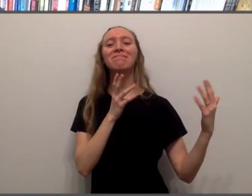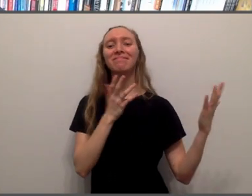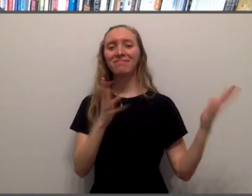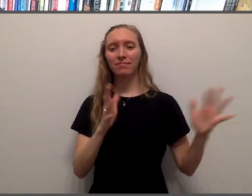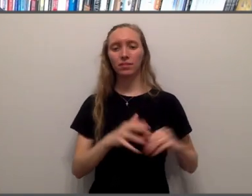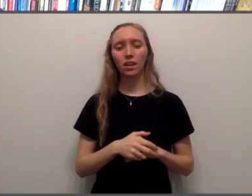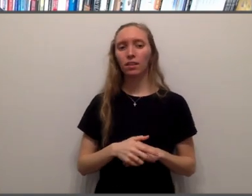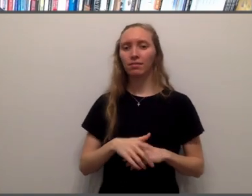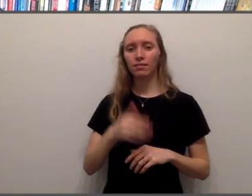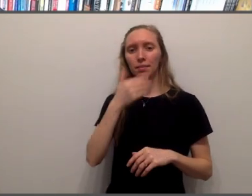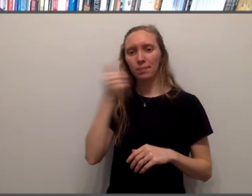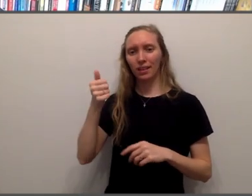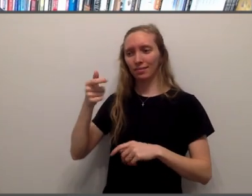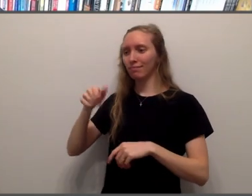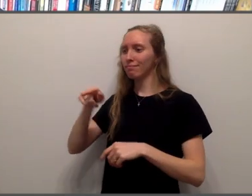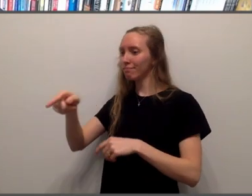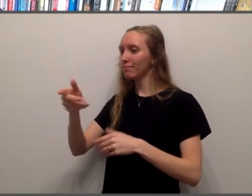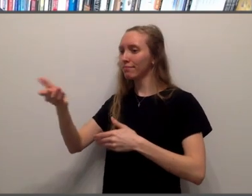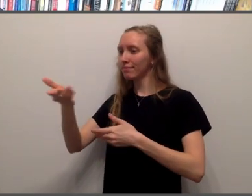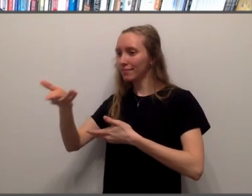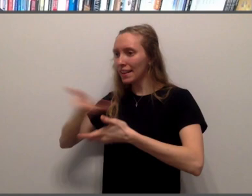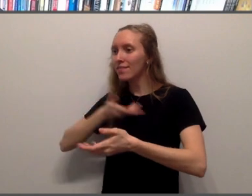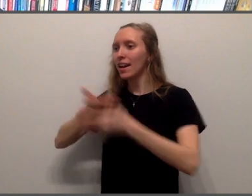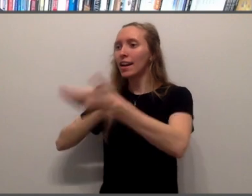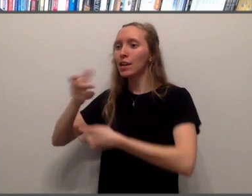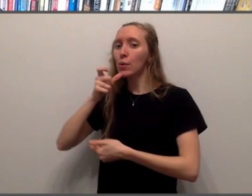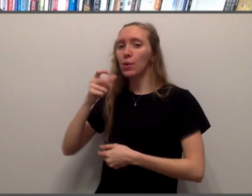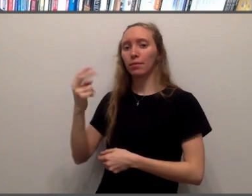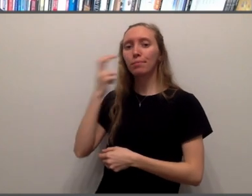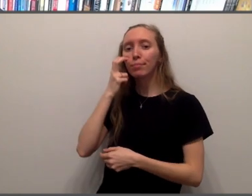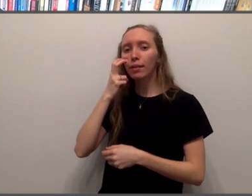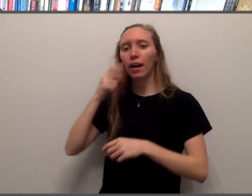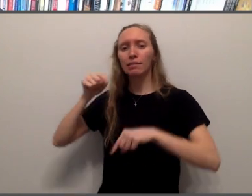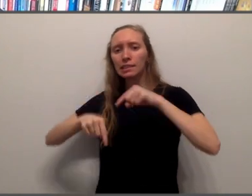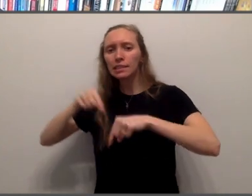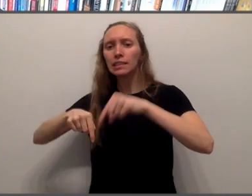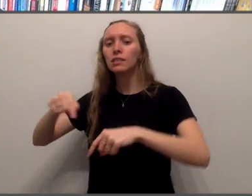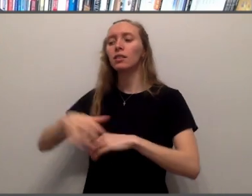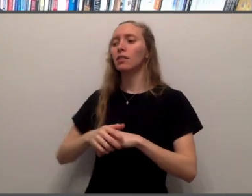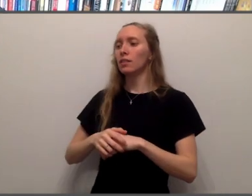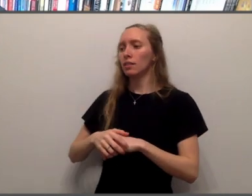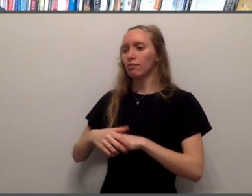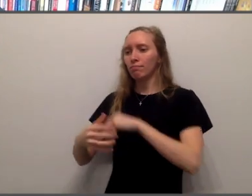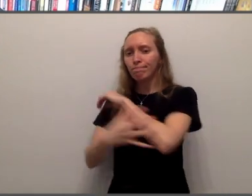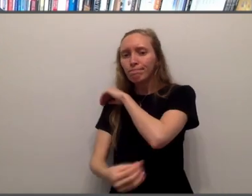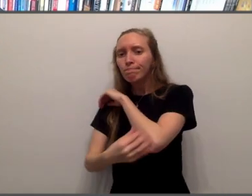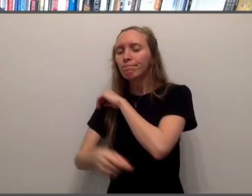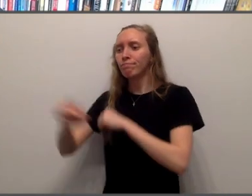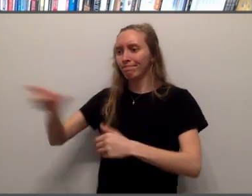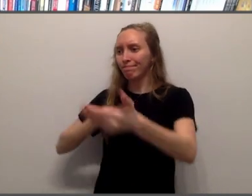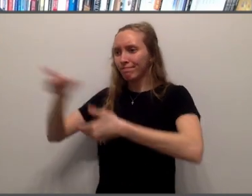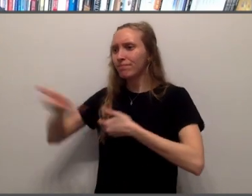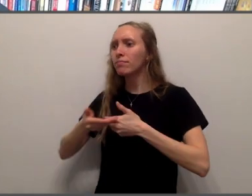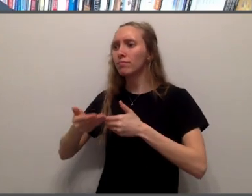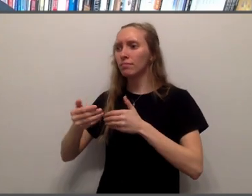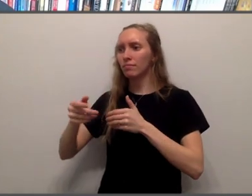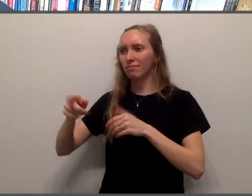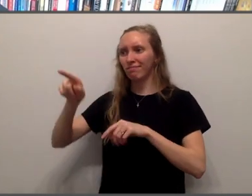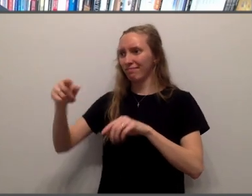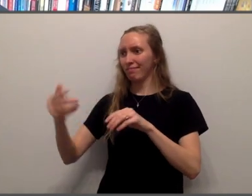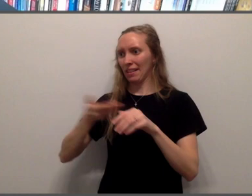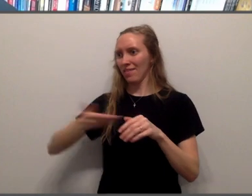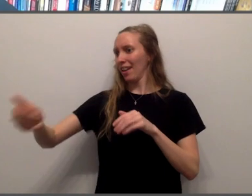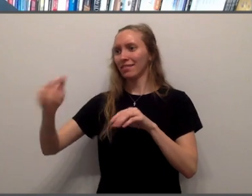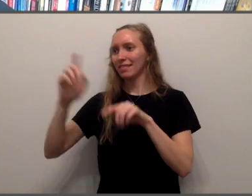resurrection of the righteous, God will reward you for inviting those who could not repay you. Let's stop right there.